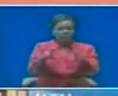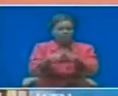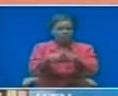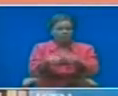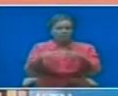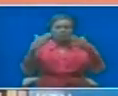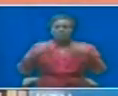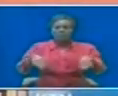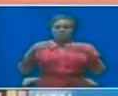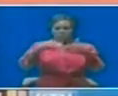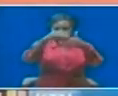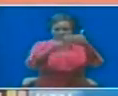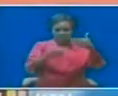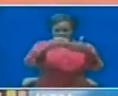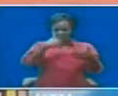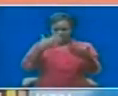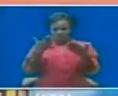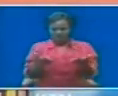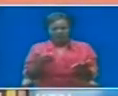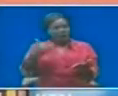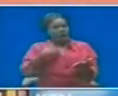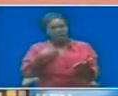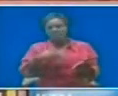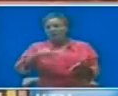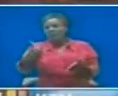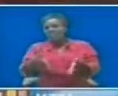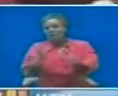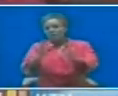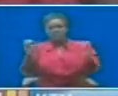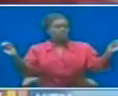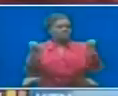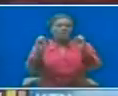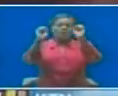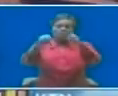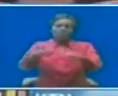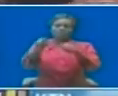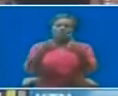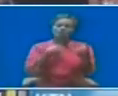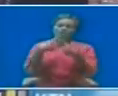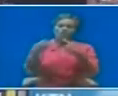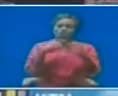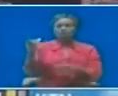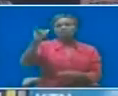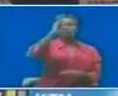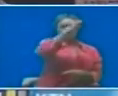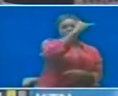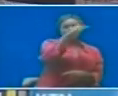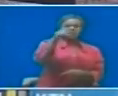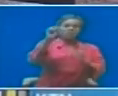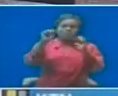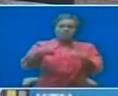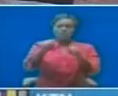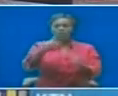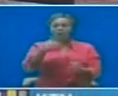walikuwa wamekata tikiti ya usafiri kwa sasa, hatuna namna, labda tujaribu kuongea na airlines kwa sababu kuna